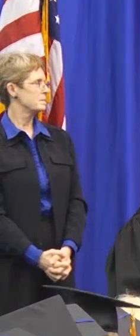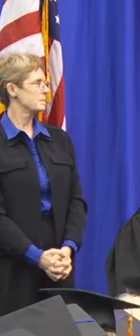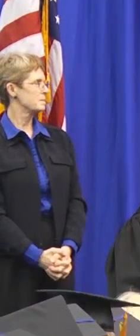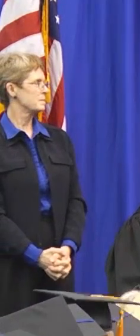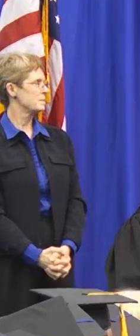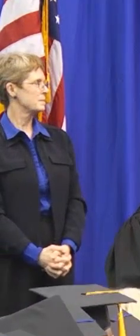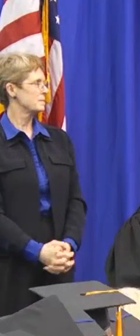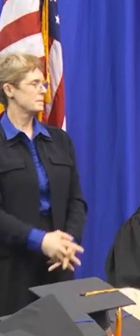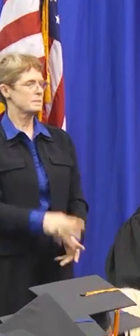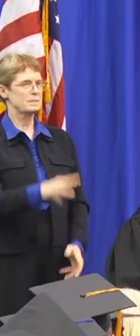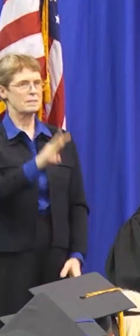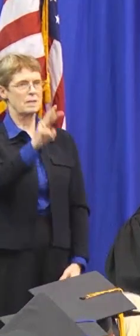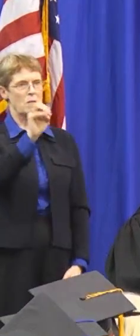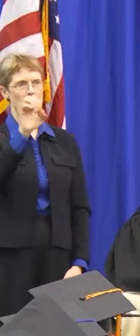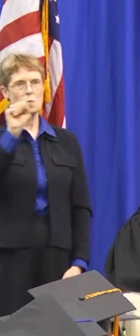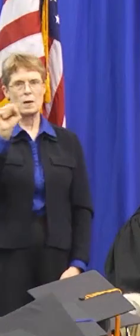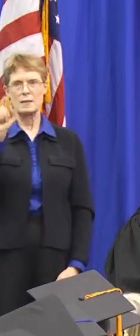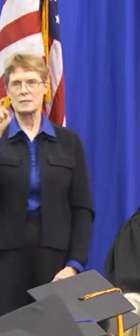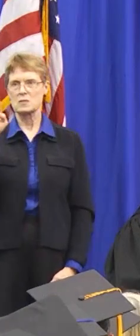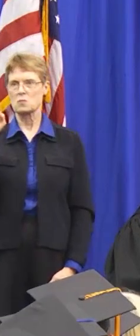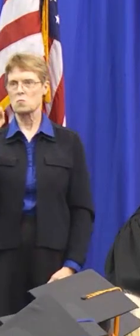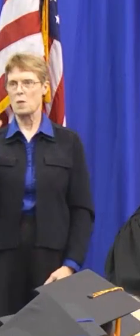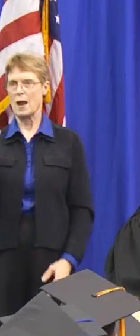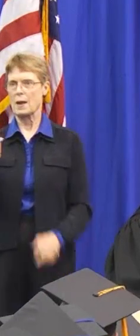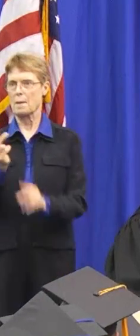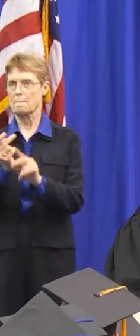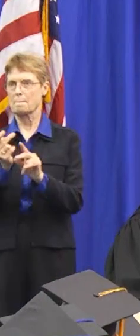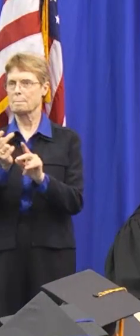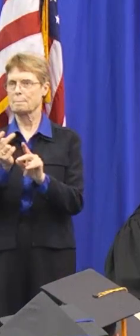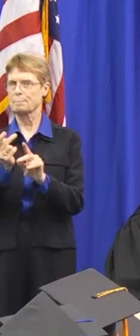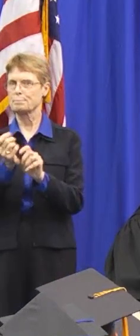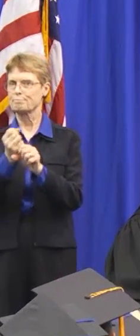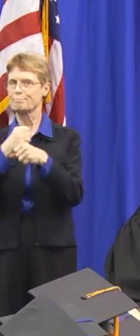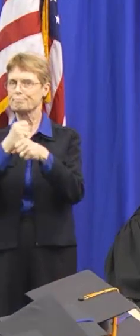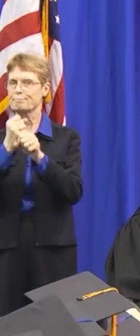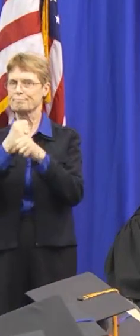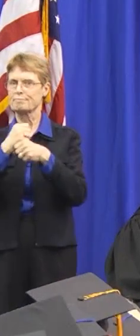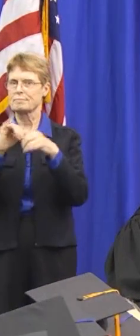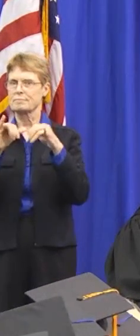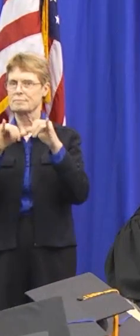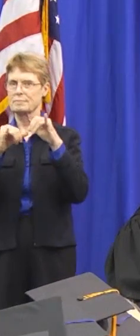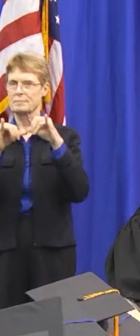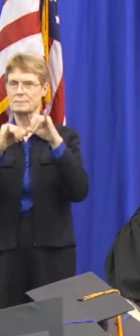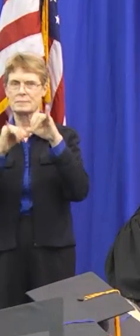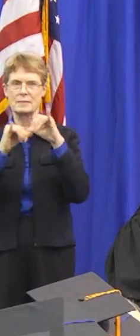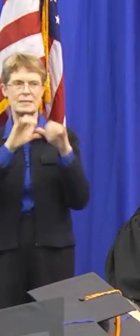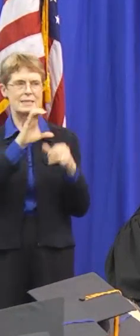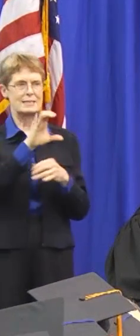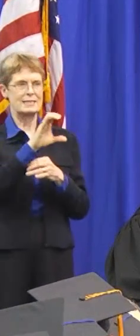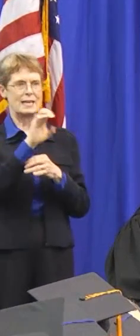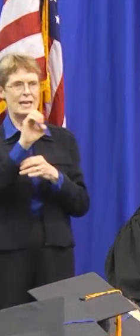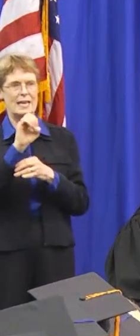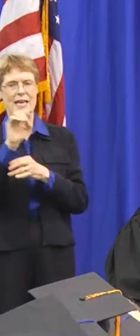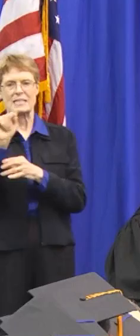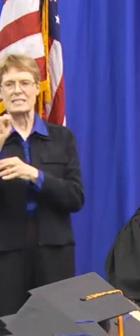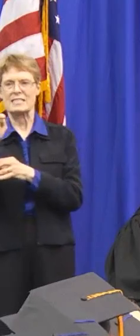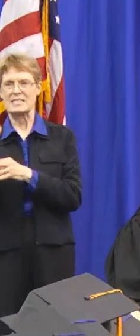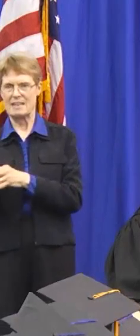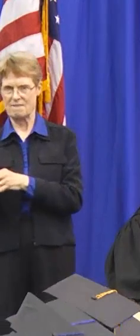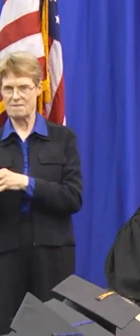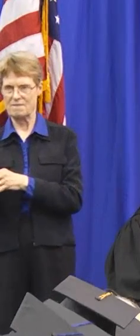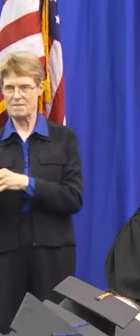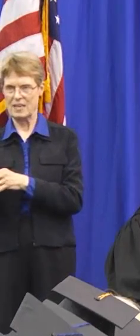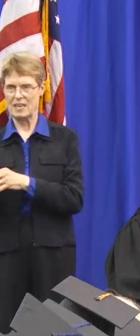West Terrain, production engineer for Calhoun's CETV, outstanding